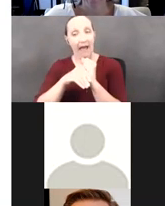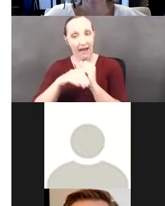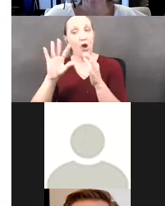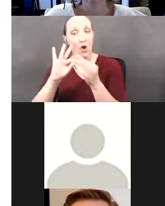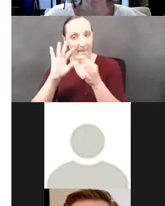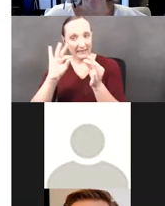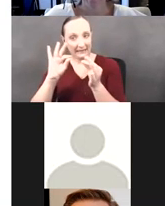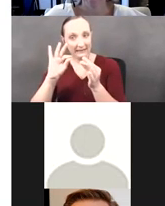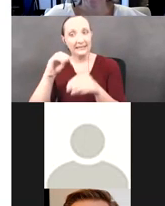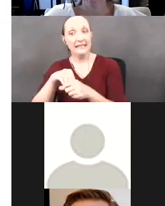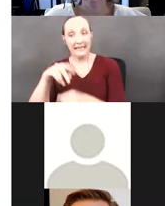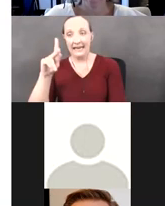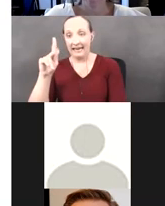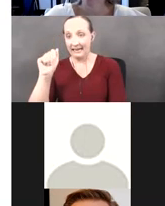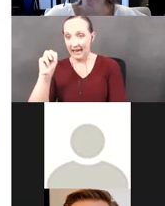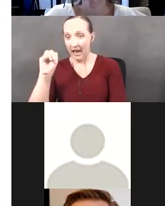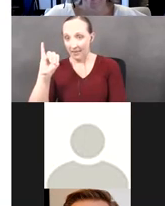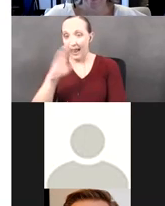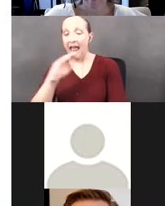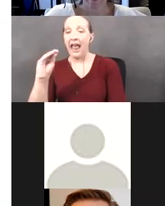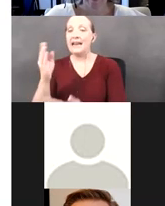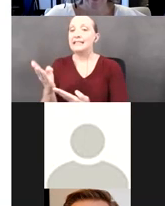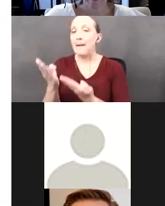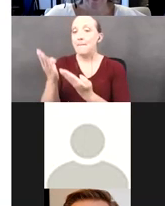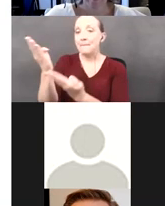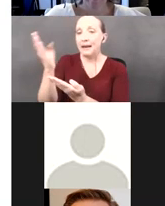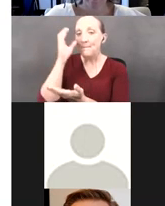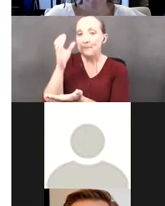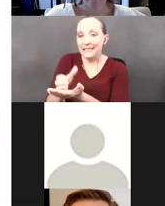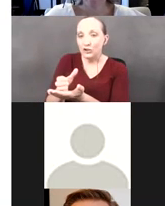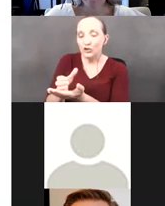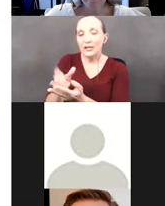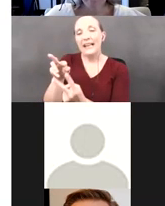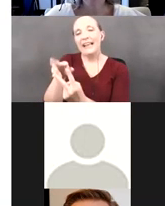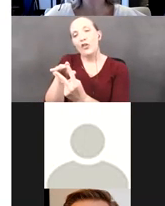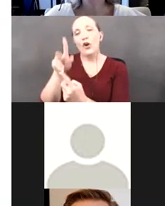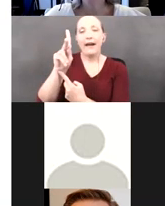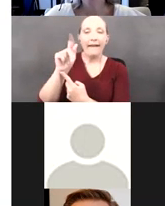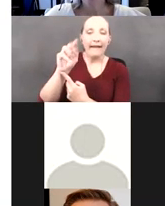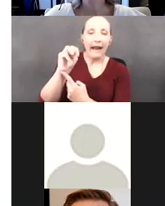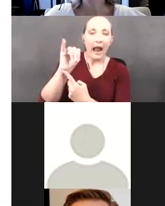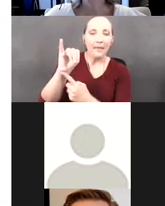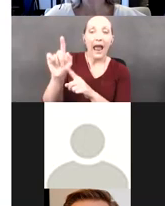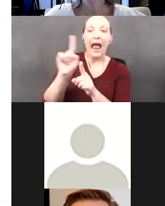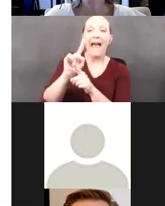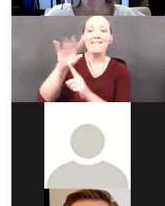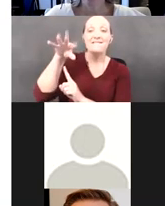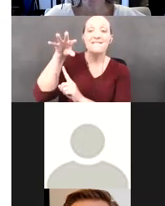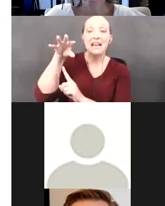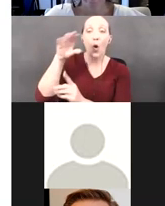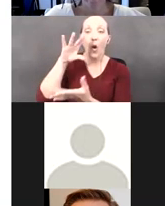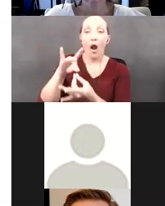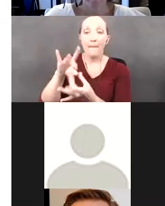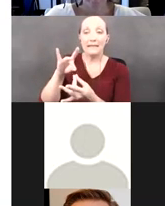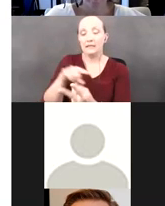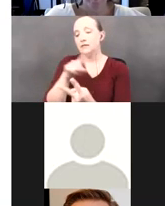they can comentario en also Kami y submit a también pueden picture of the work entregar una either in foto Kami a using the video través de comment Kami or utilizando el outside of comentario Kami de by